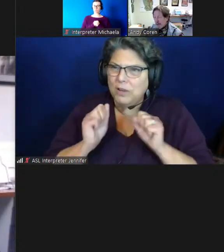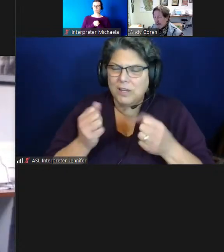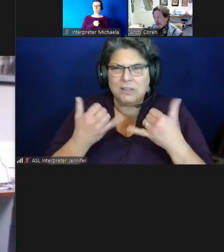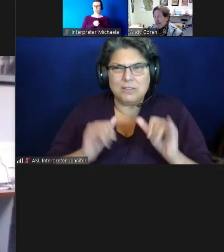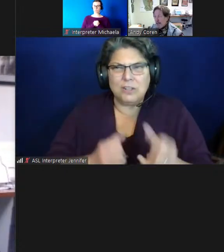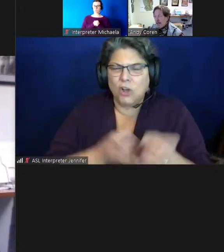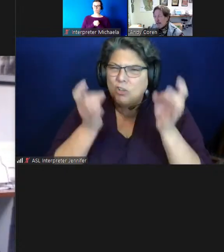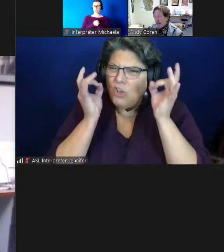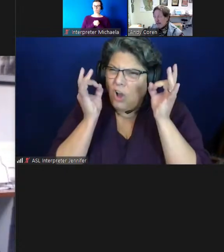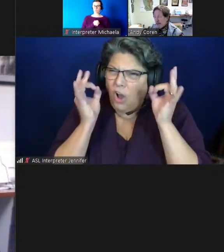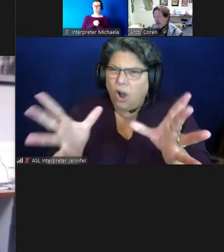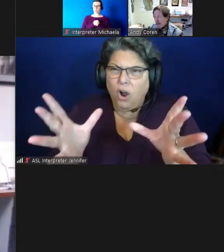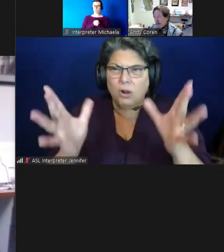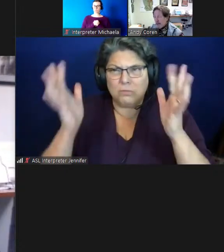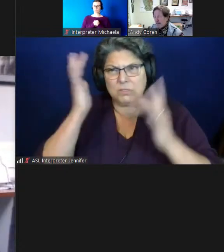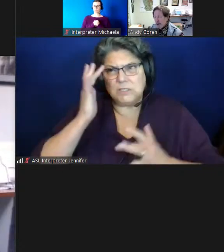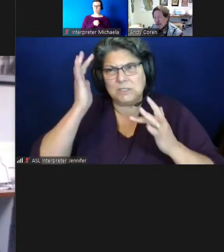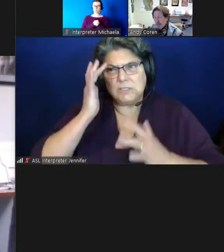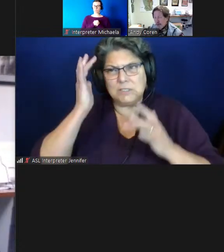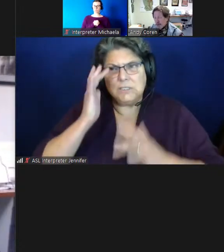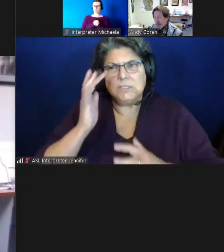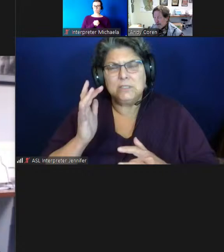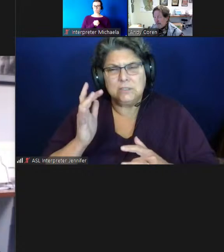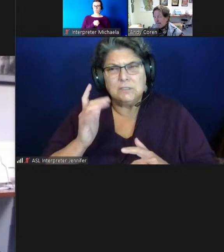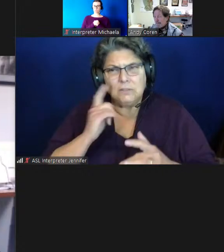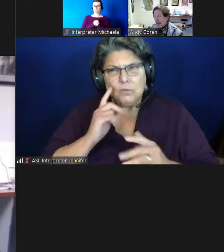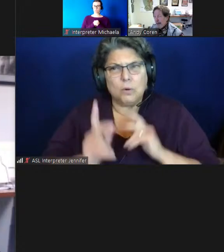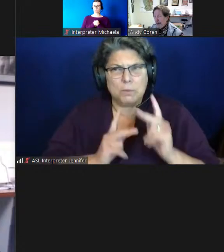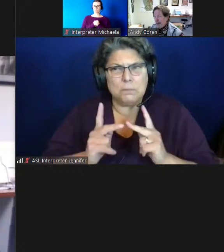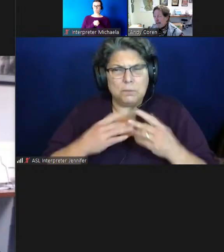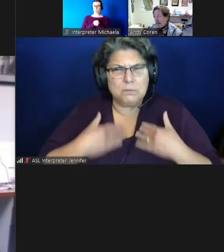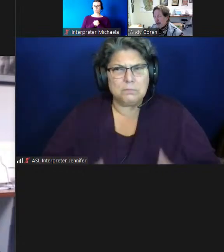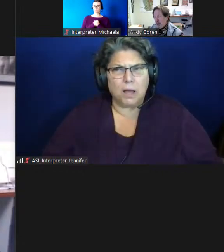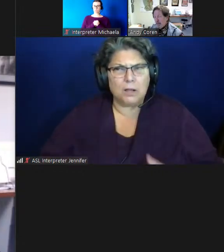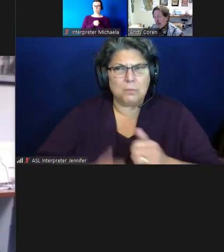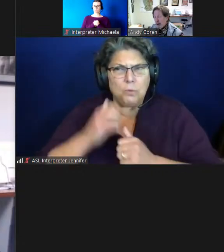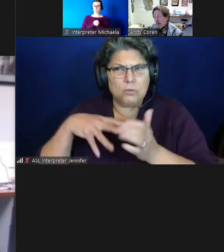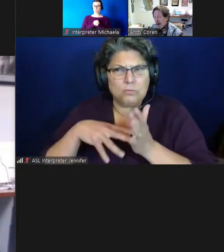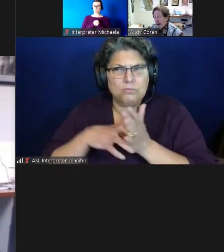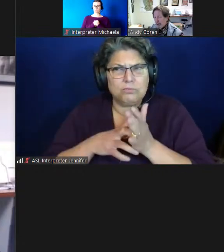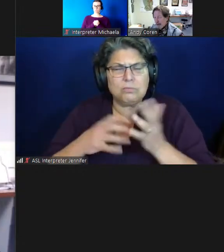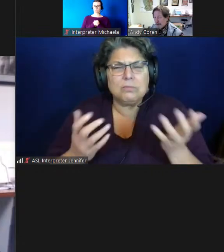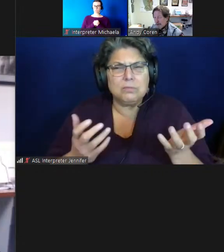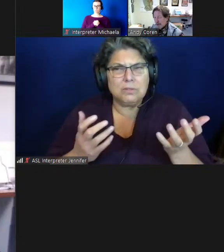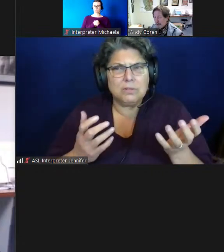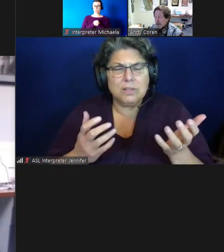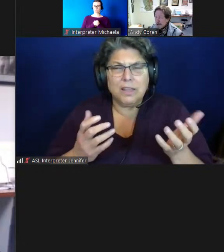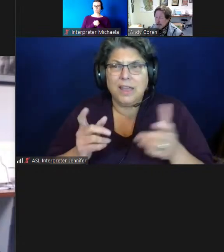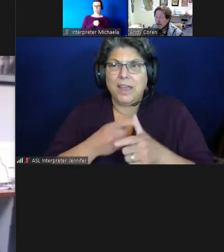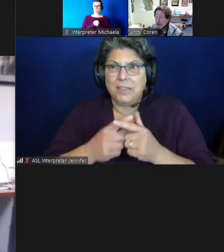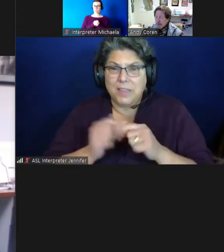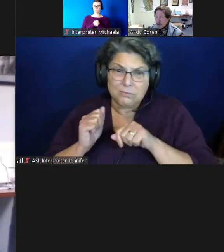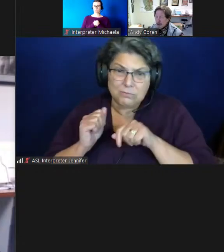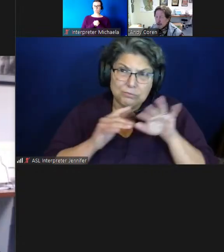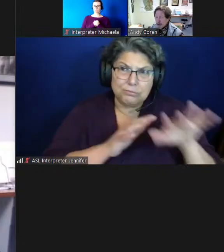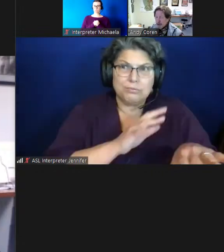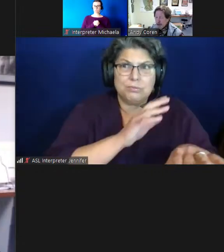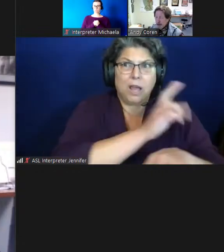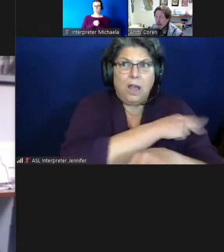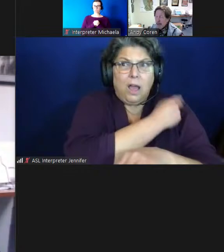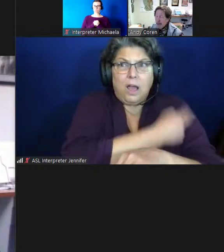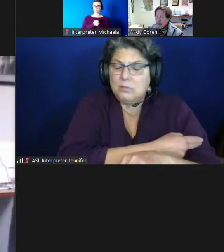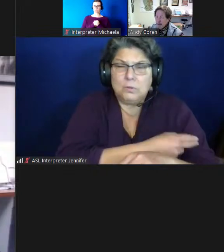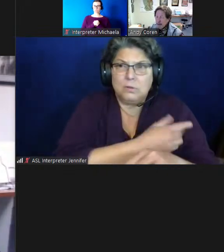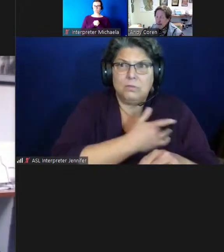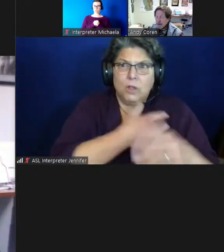horrible disease in the most vulnerable, and can overwhelm our healthcare system. So I think it's a little bit too early to